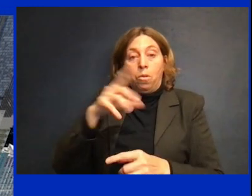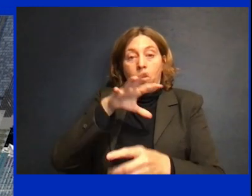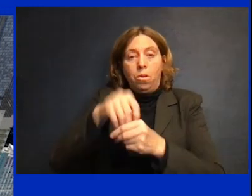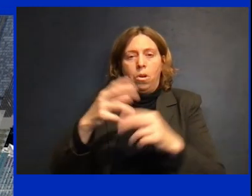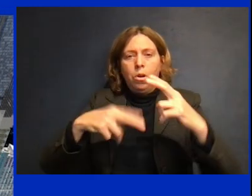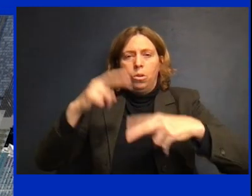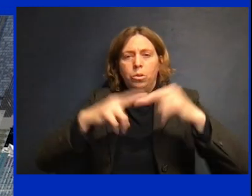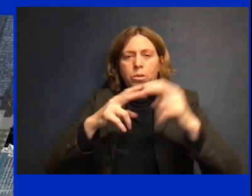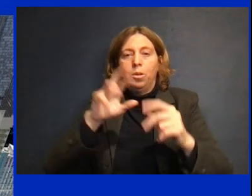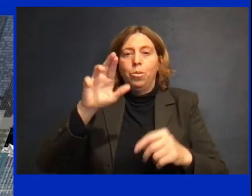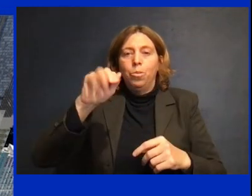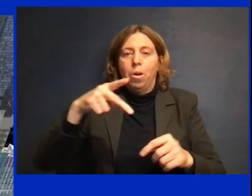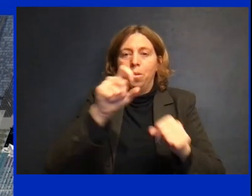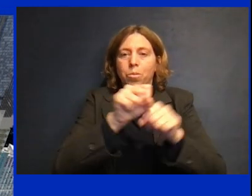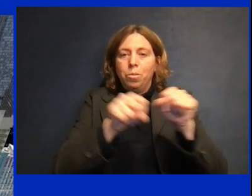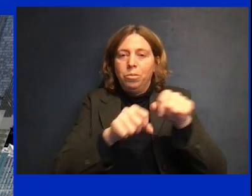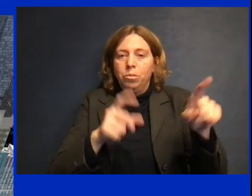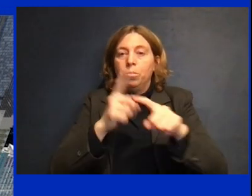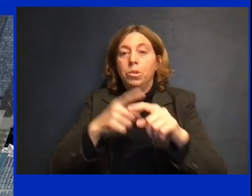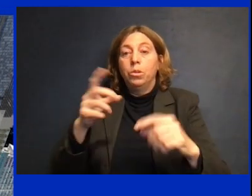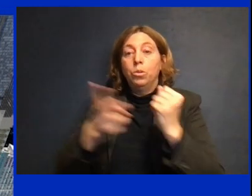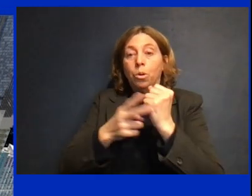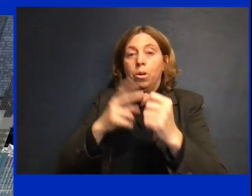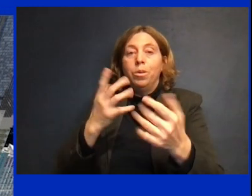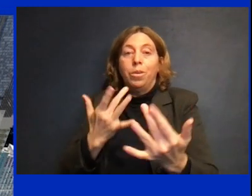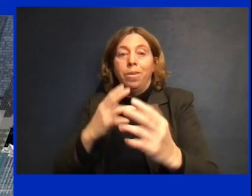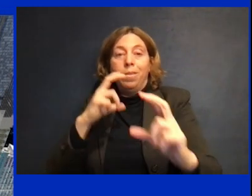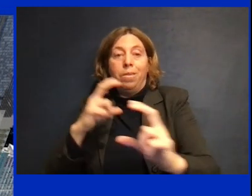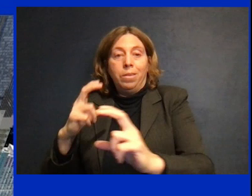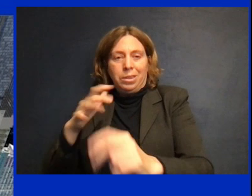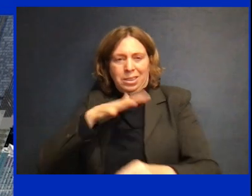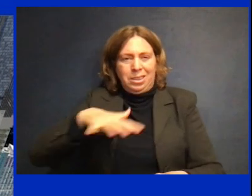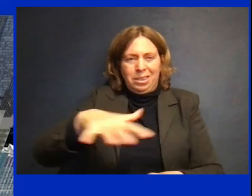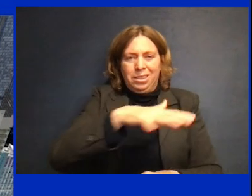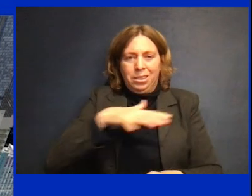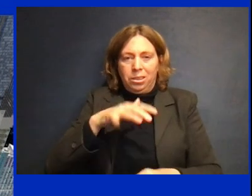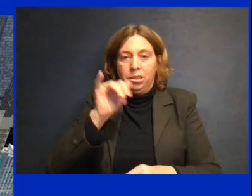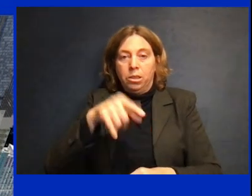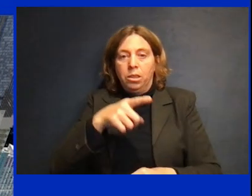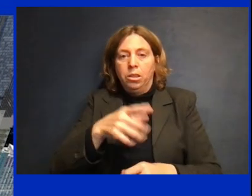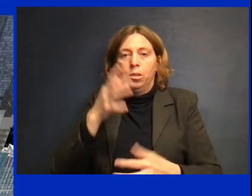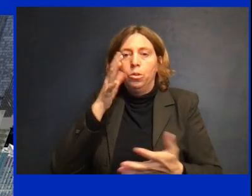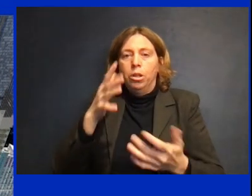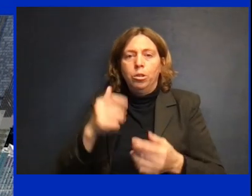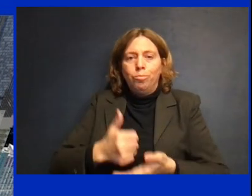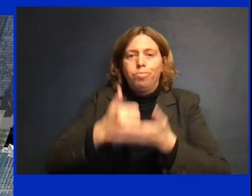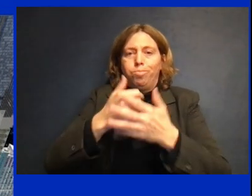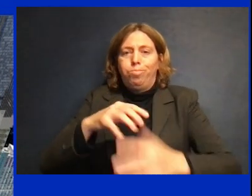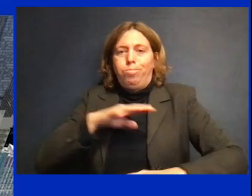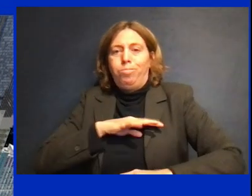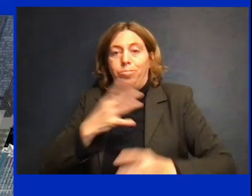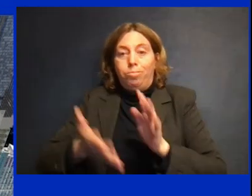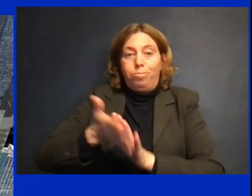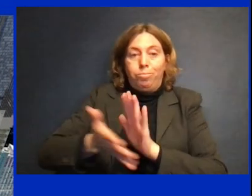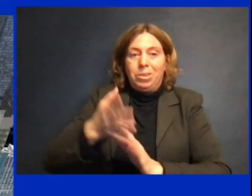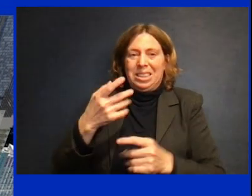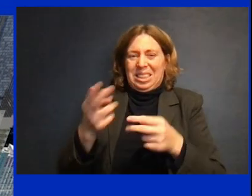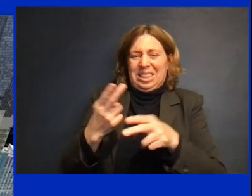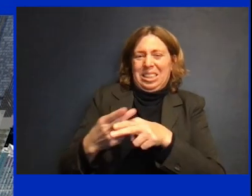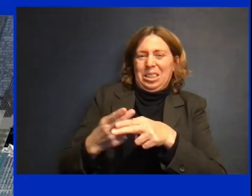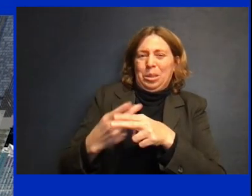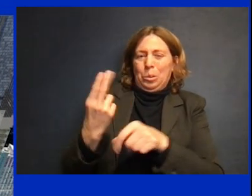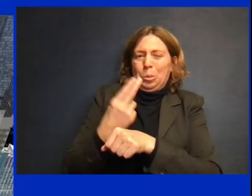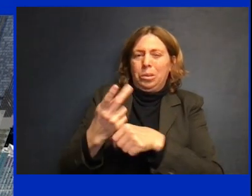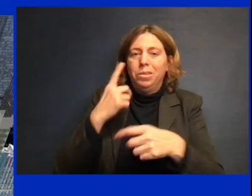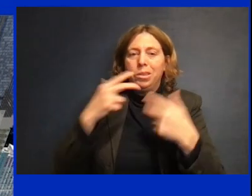ramp structure and storage and staging facility. The storage and staging facility will be equipped to operate as a temporary terminal when